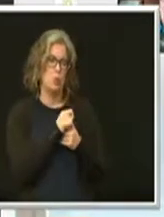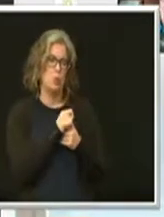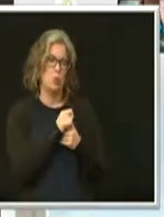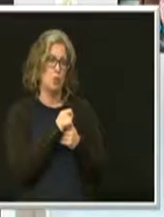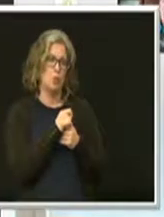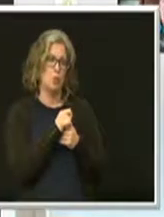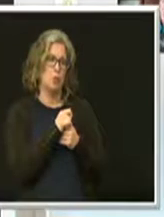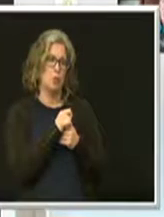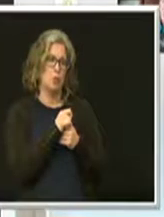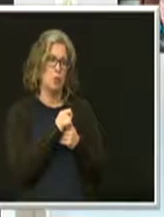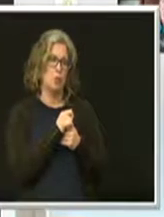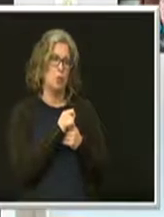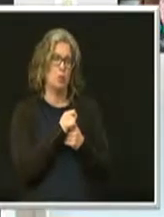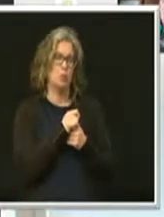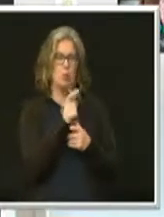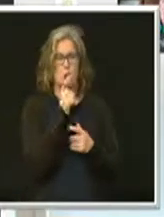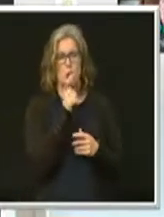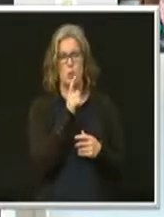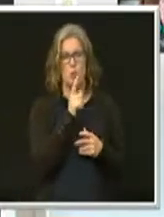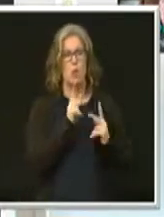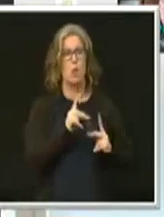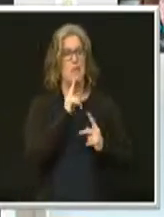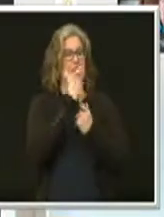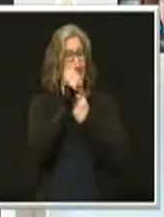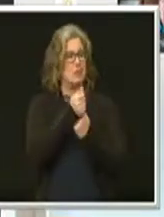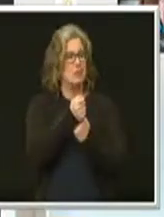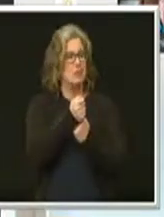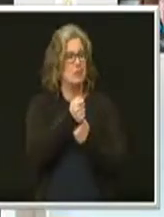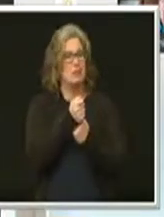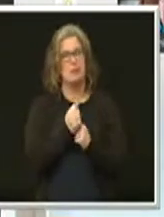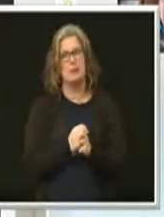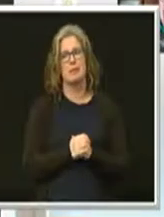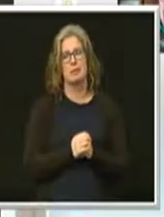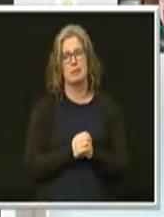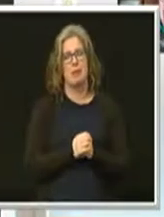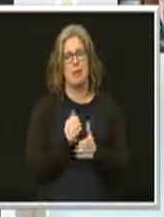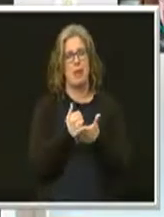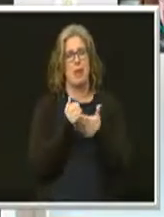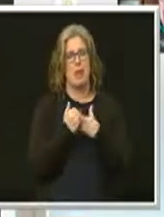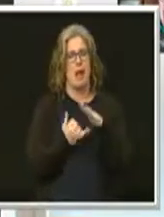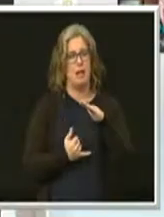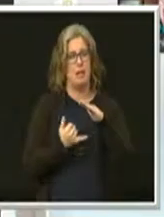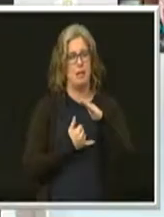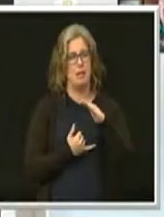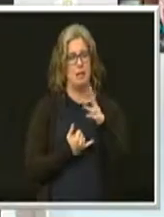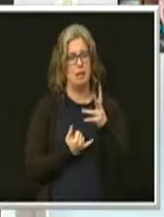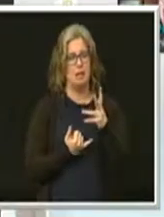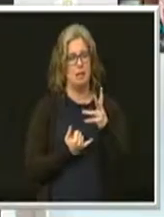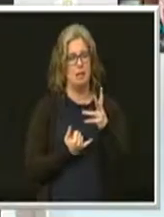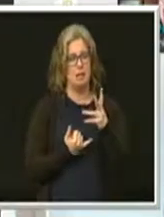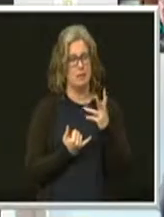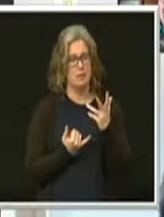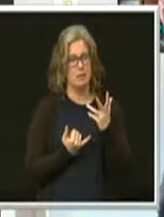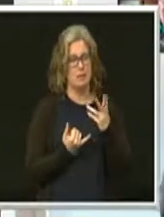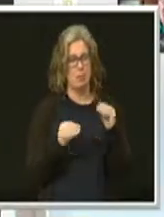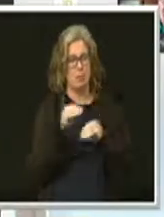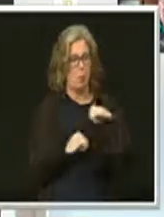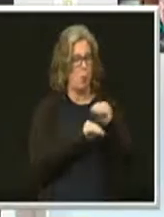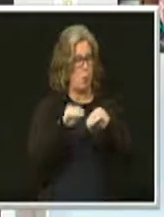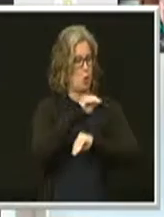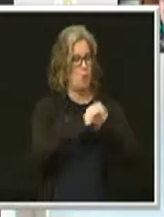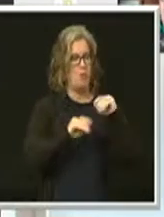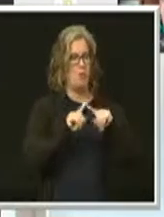those that are persons of interest. It helps us isolate, have more room to isolate, move people in